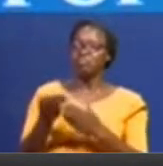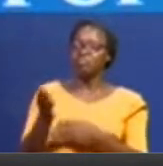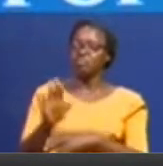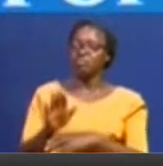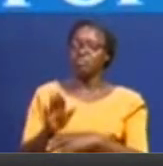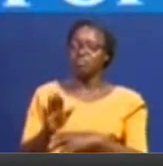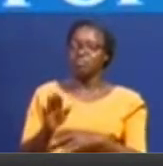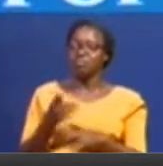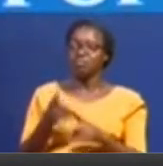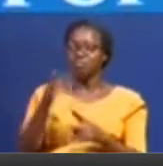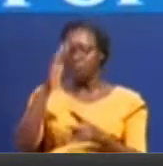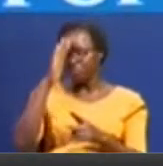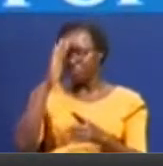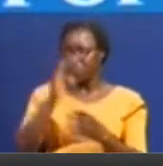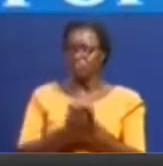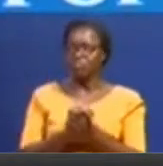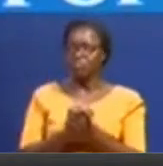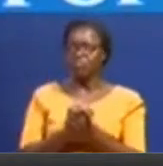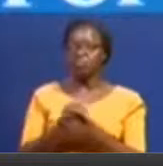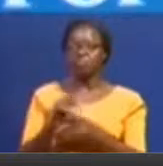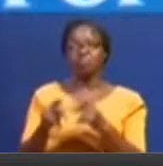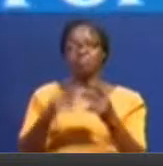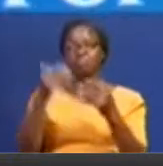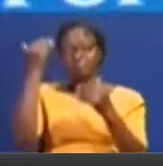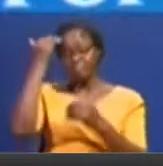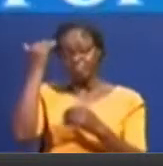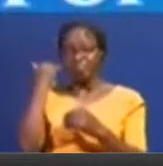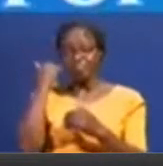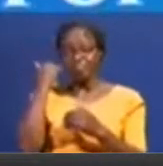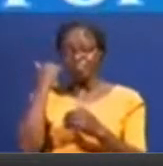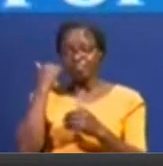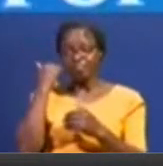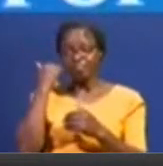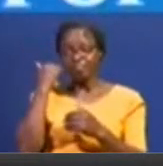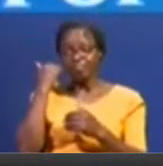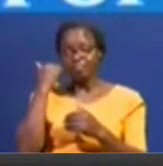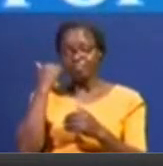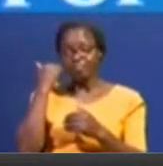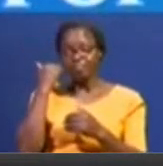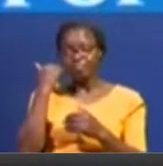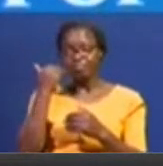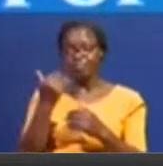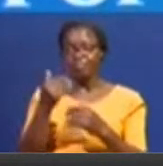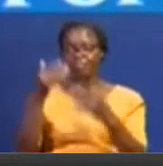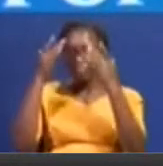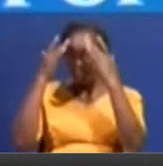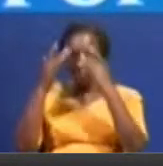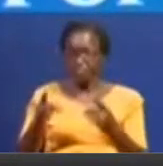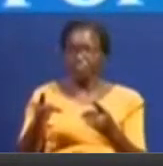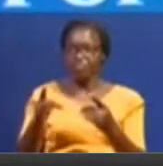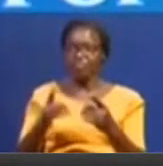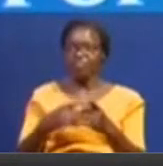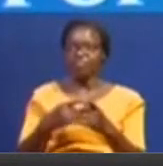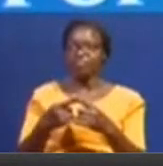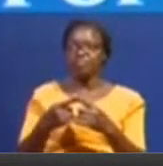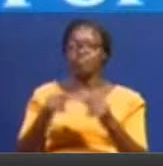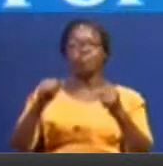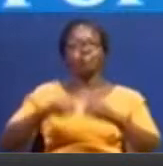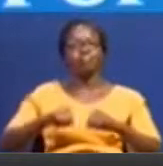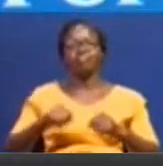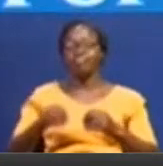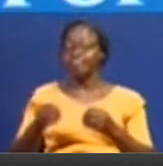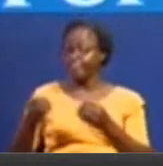But I believe in the process of the court. We went to the court made a determination, which I agreed